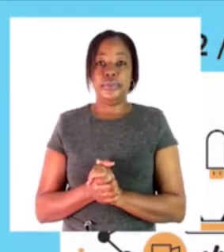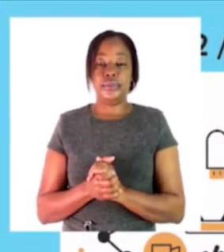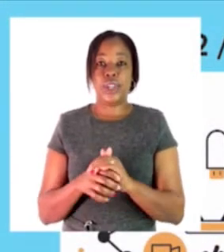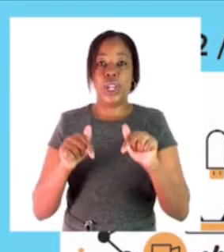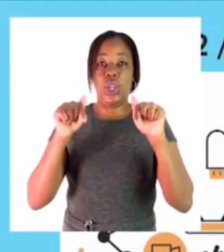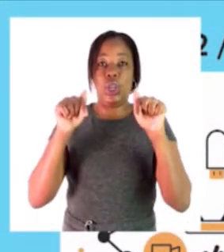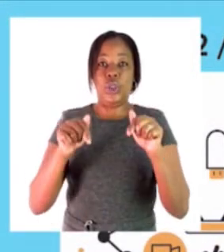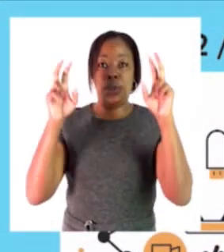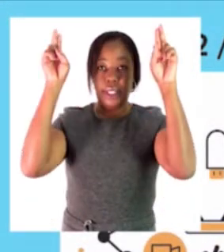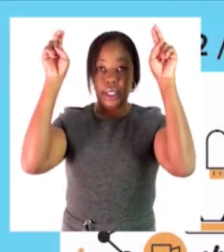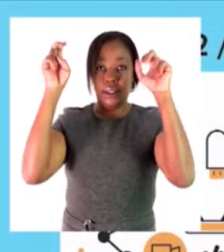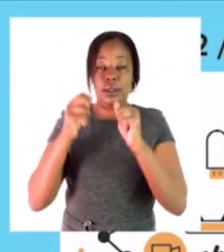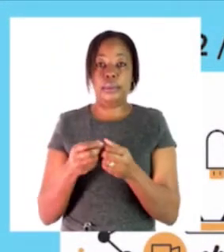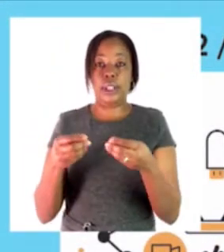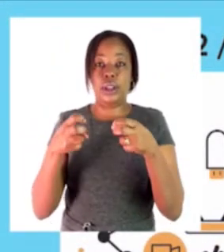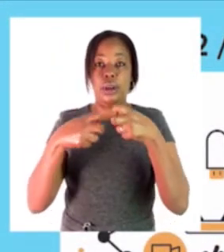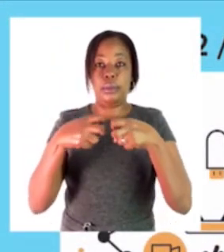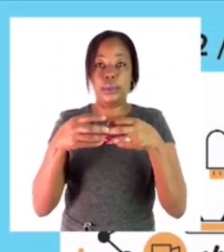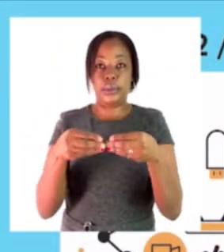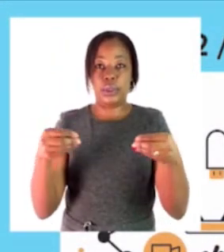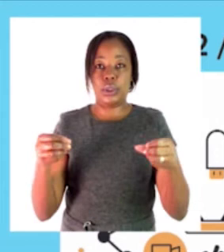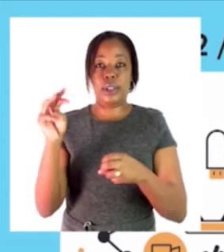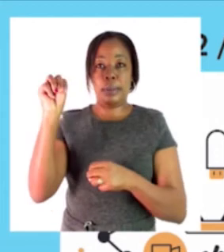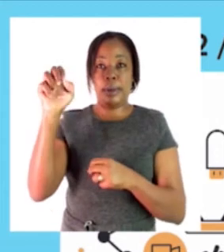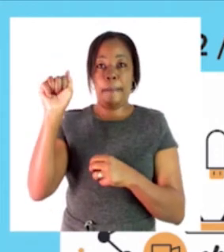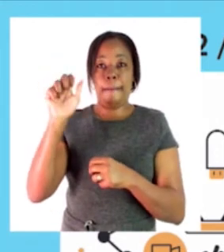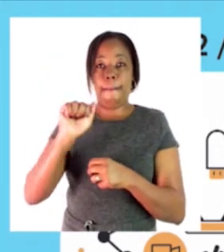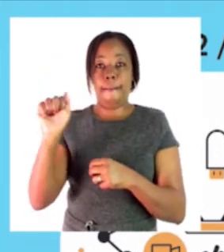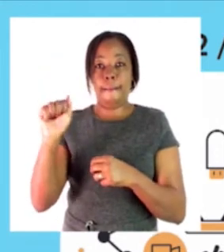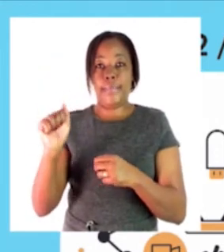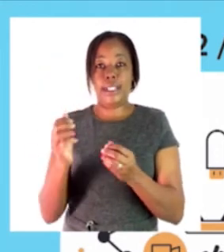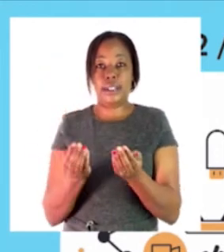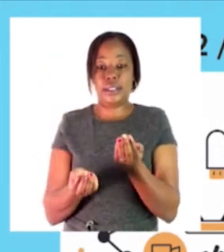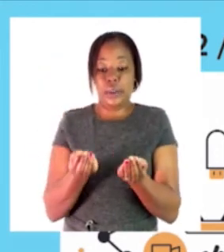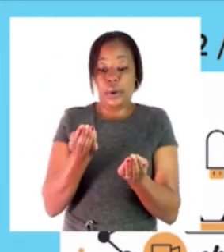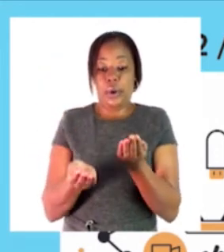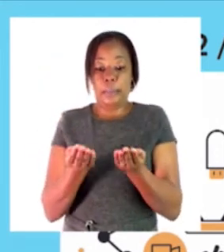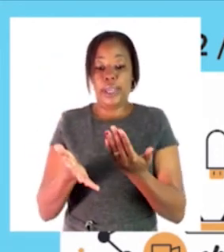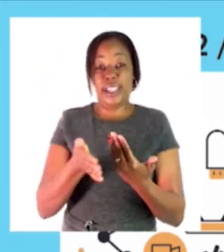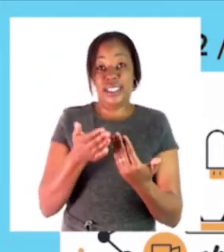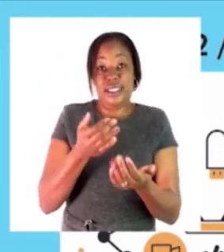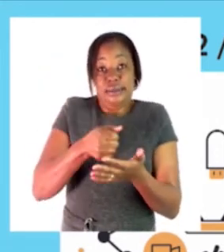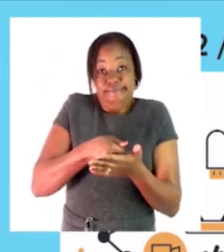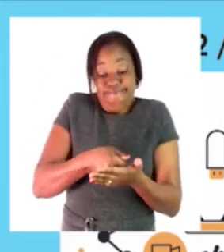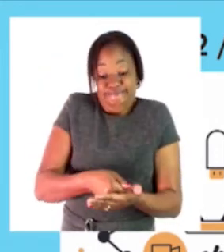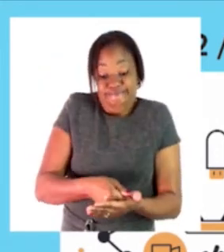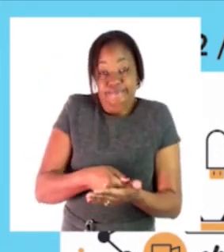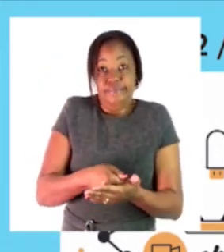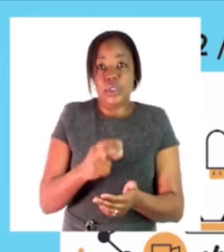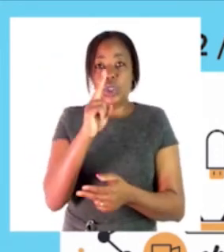Our lesson for today is problem solving, maths, 2D